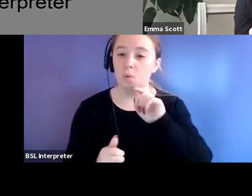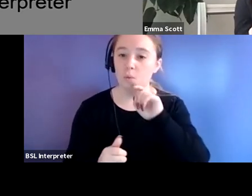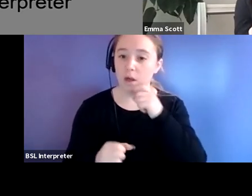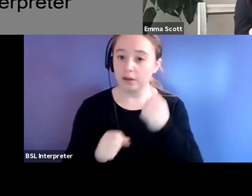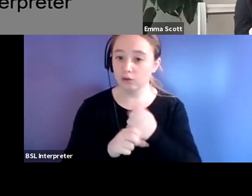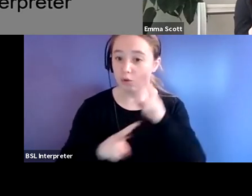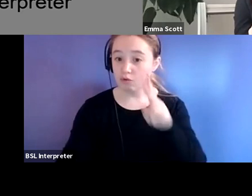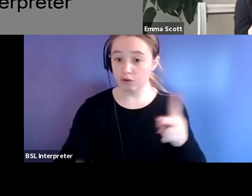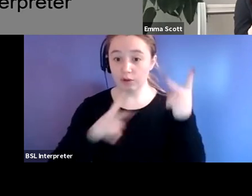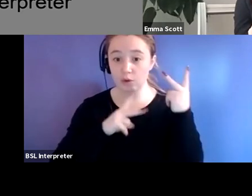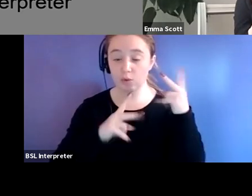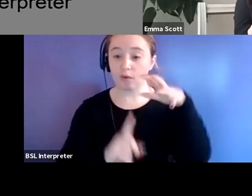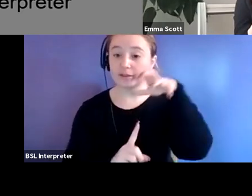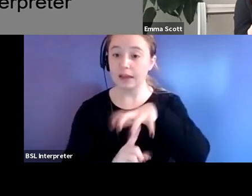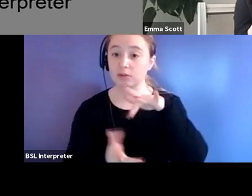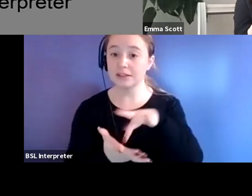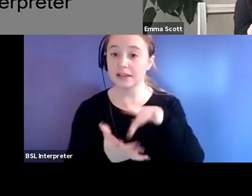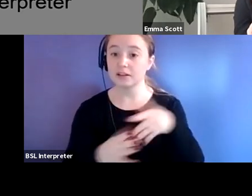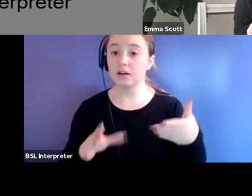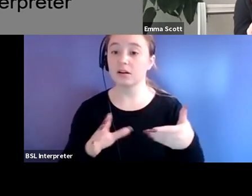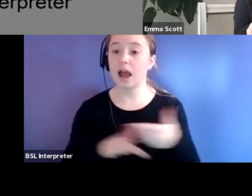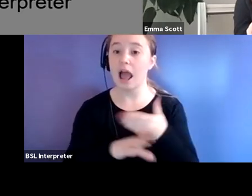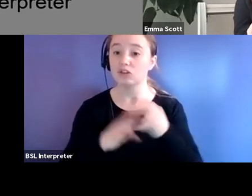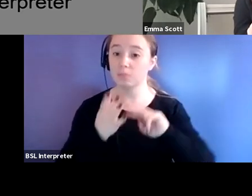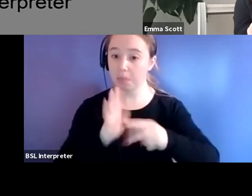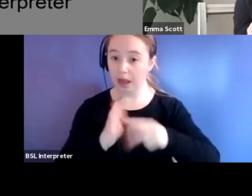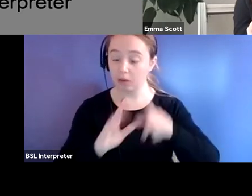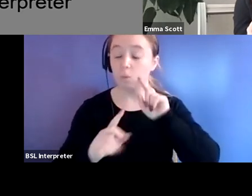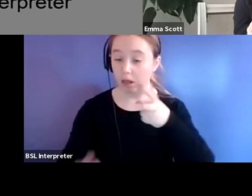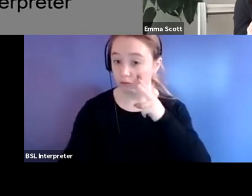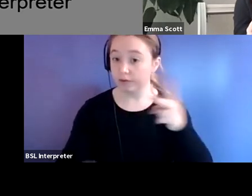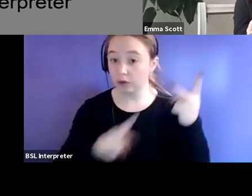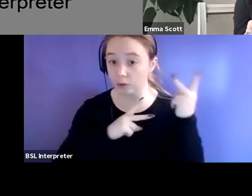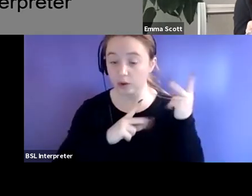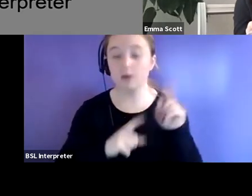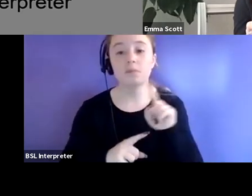Town Centre Action Plan anyway, but very much the aim of the Town Centre First